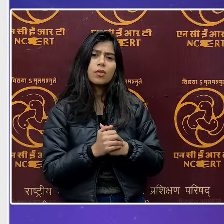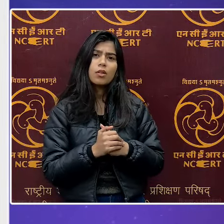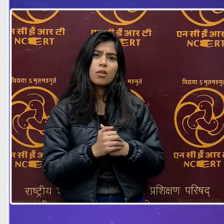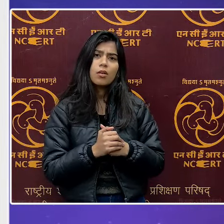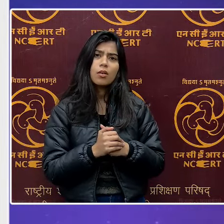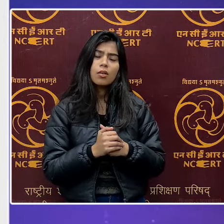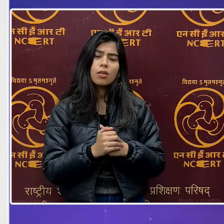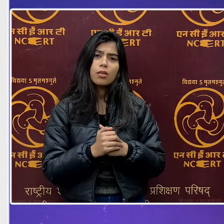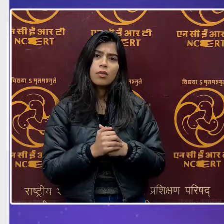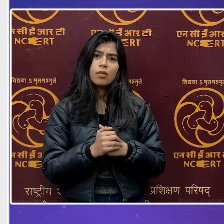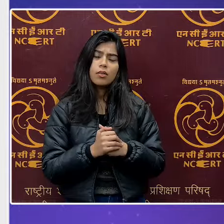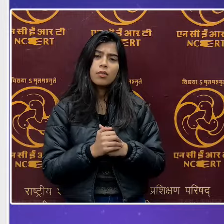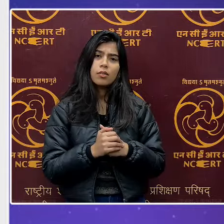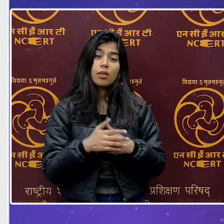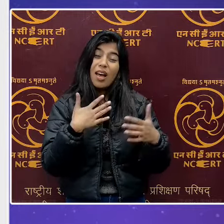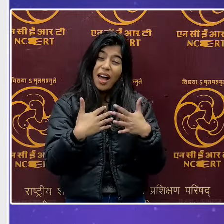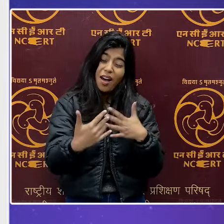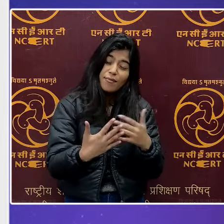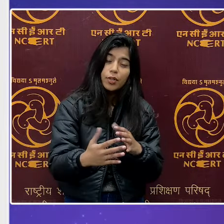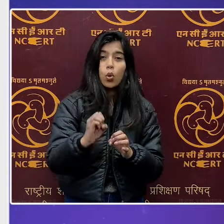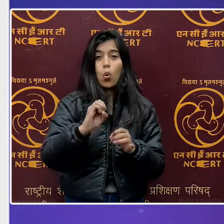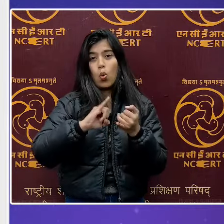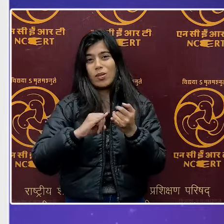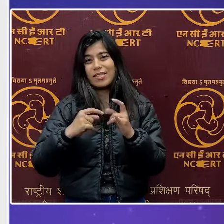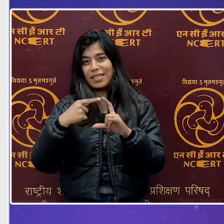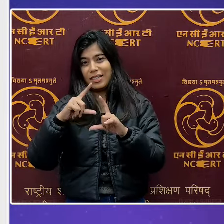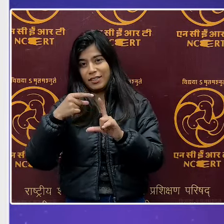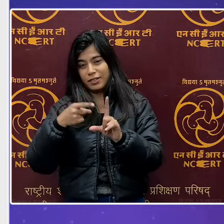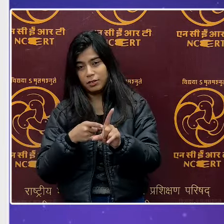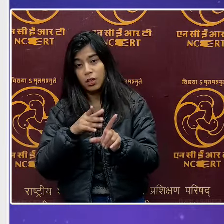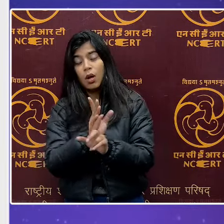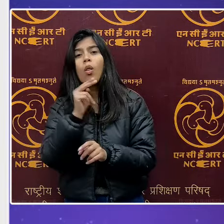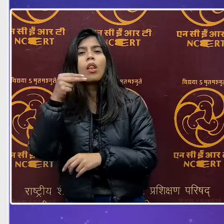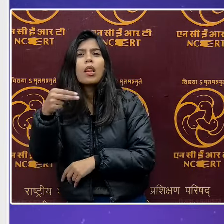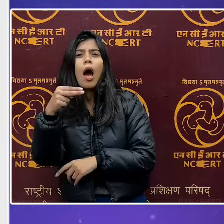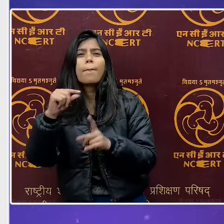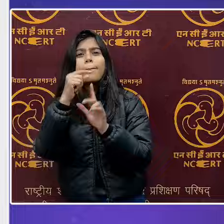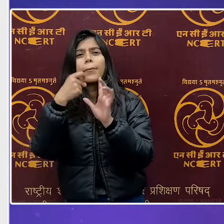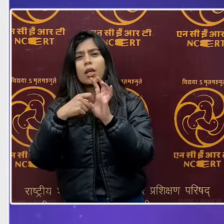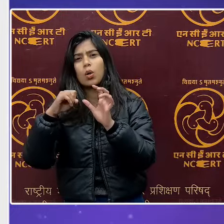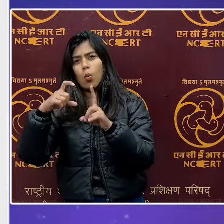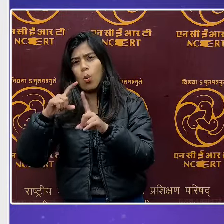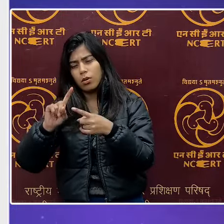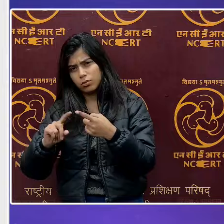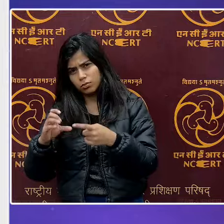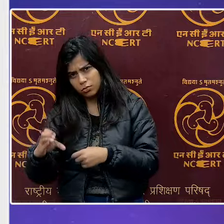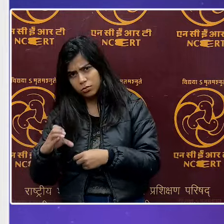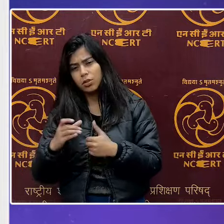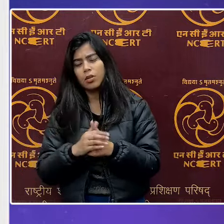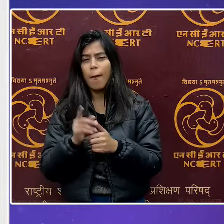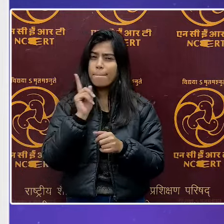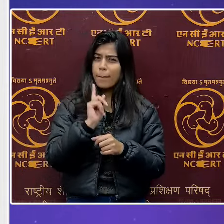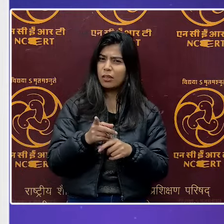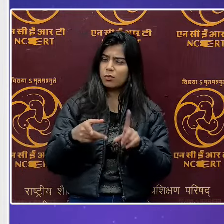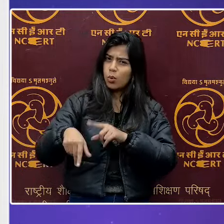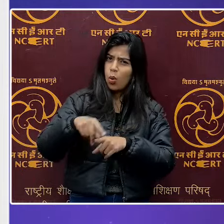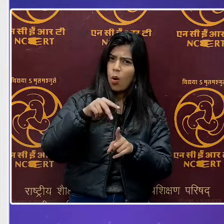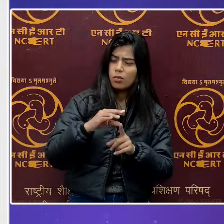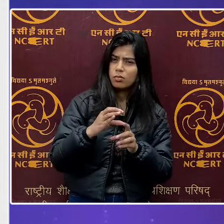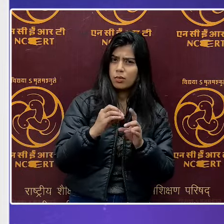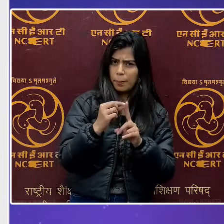written here. Every oscillatory motion is periodic, but every periodic motion need not be oscillatory. So